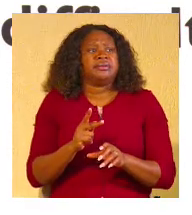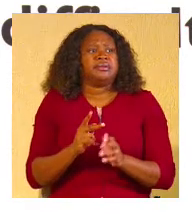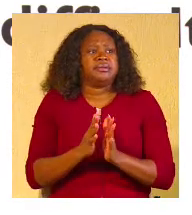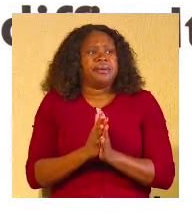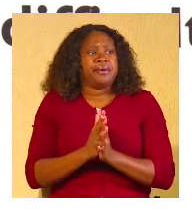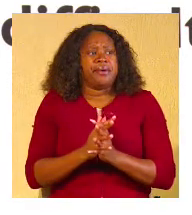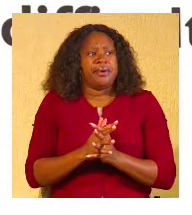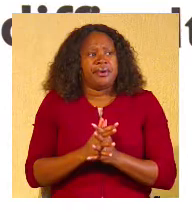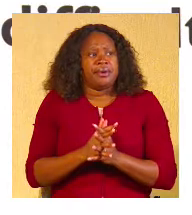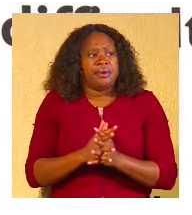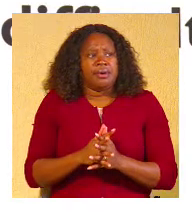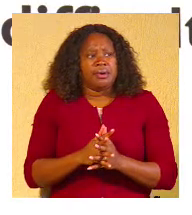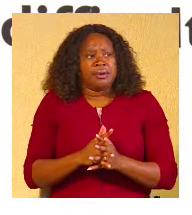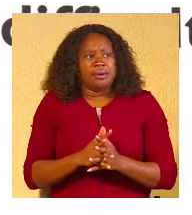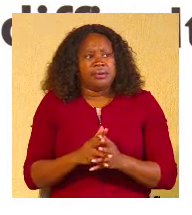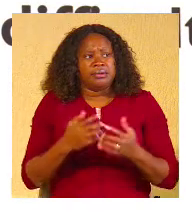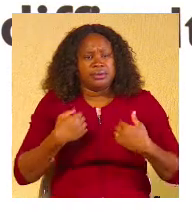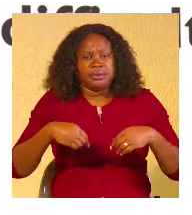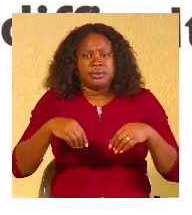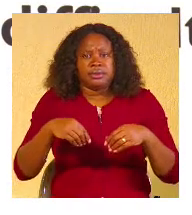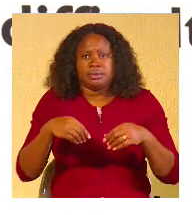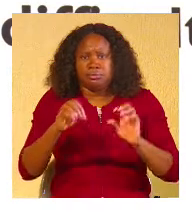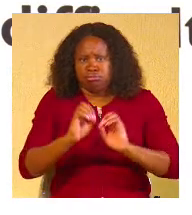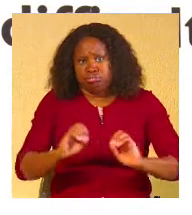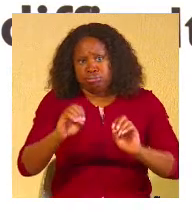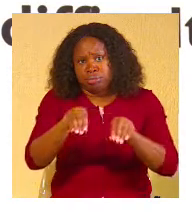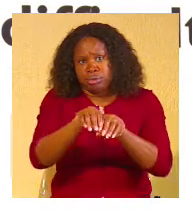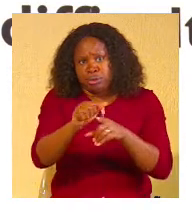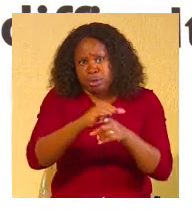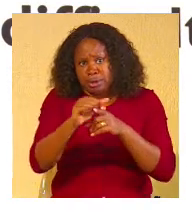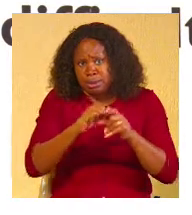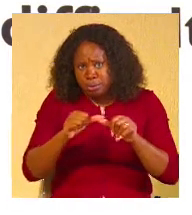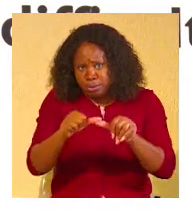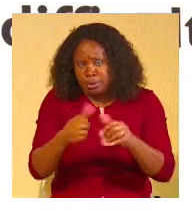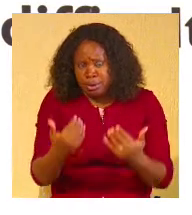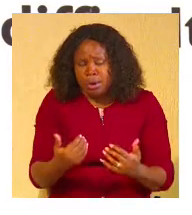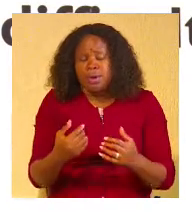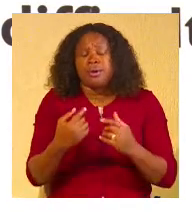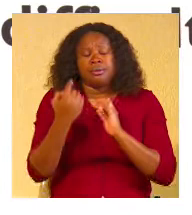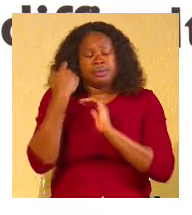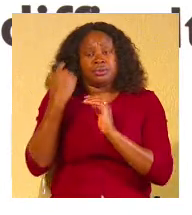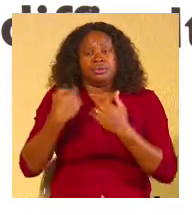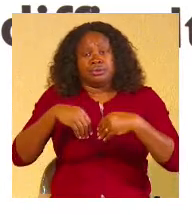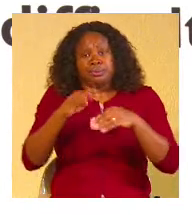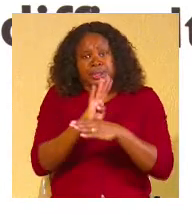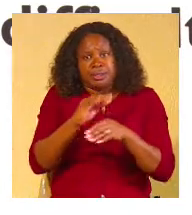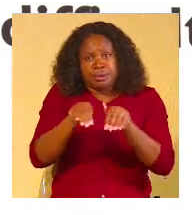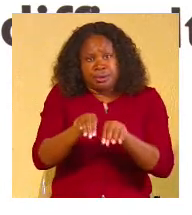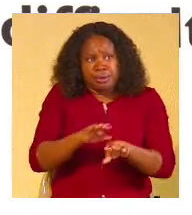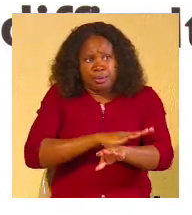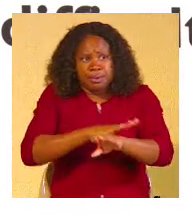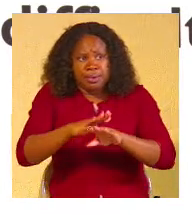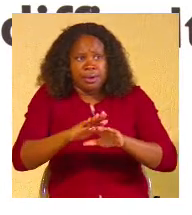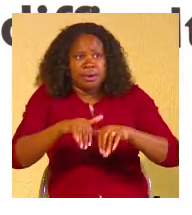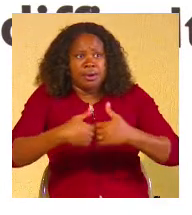terms of our inability to conduct this training. And as a ministry, we are devising strategies in our efforts to ensure